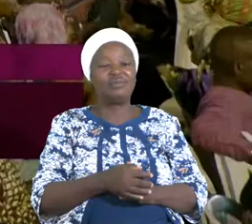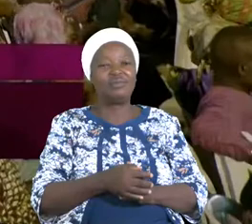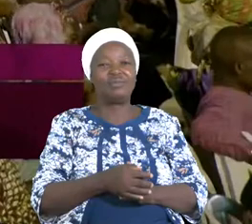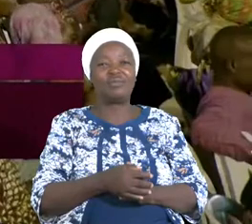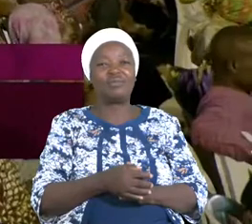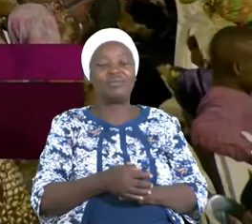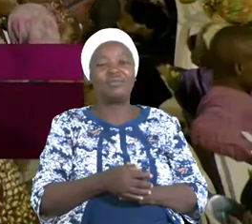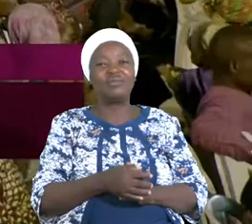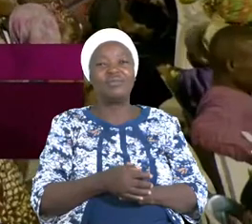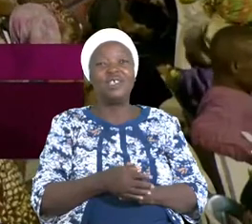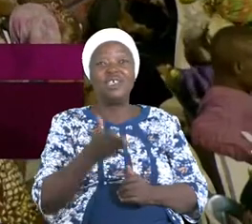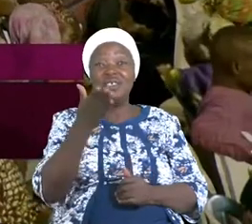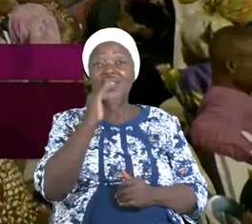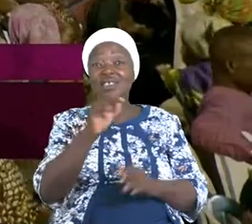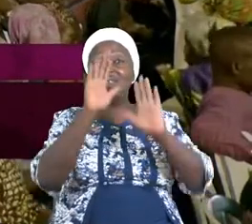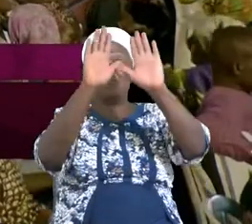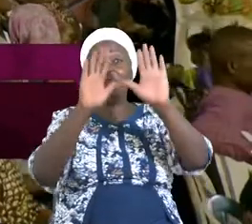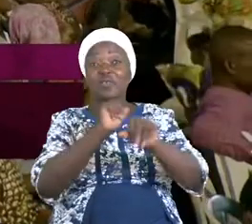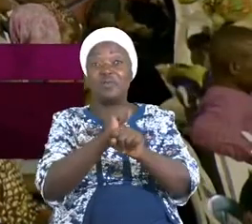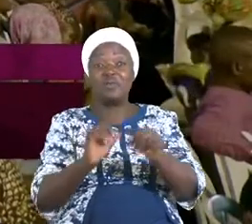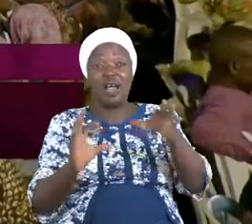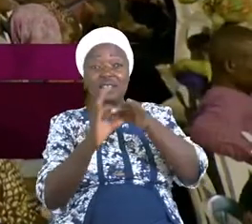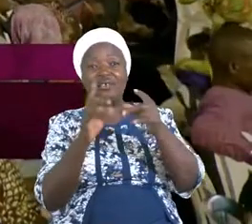There's a miracle attached to you.